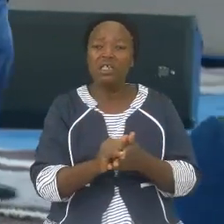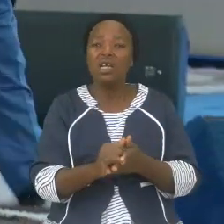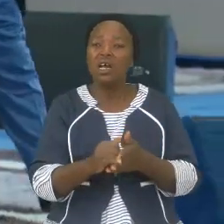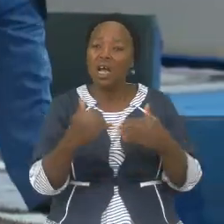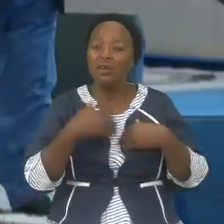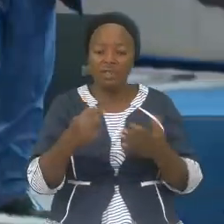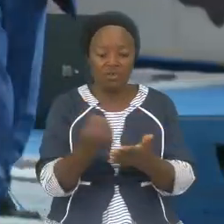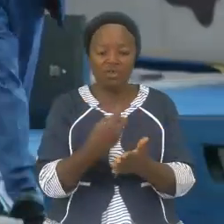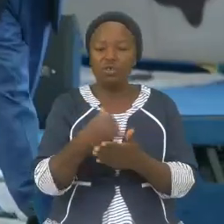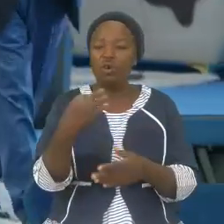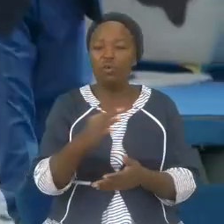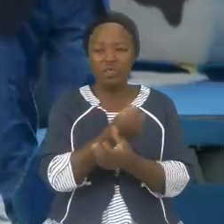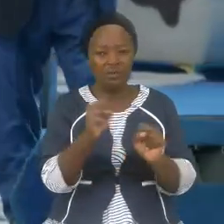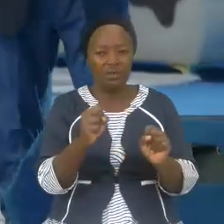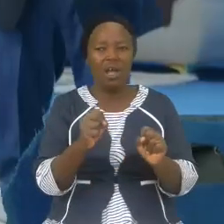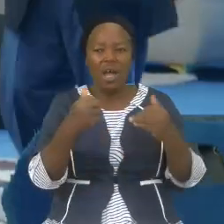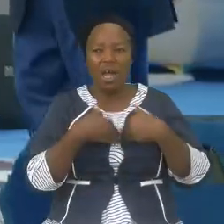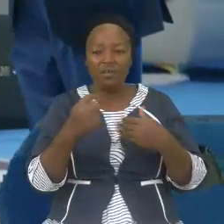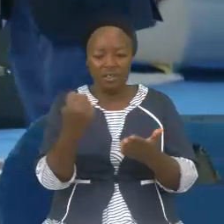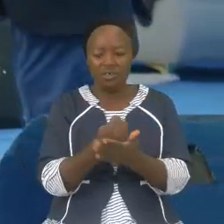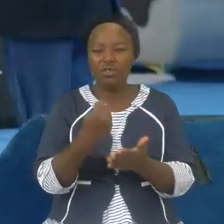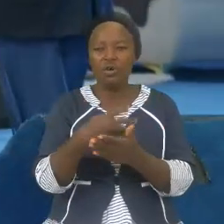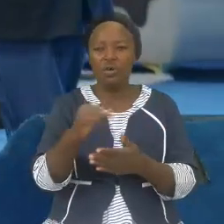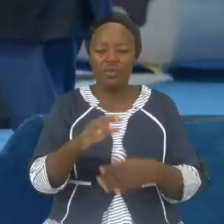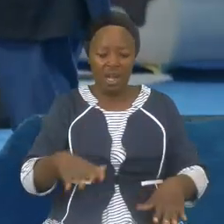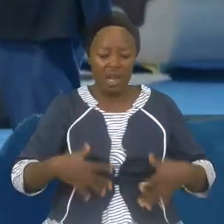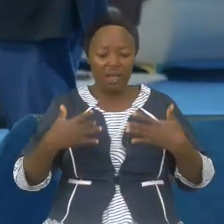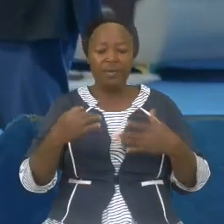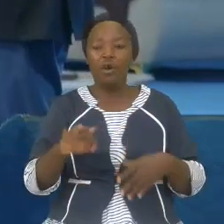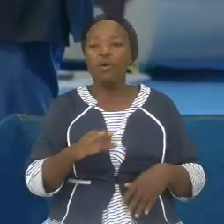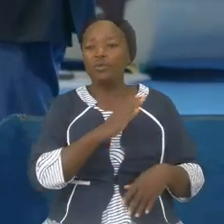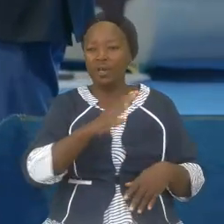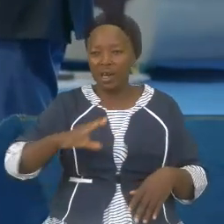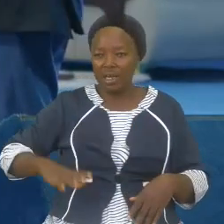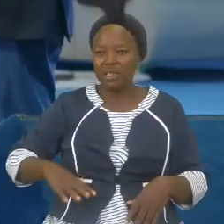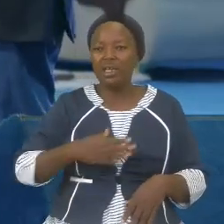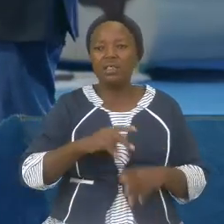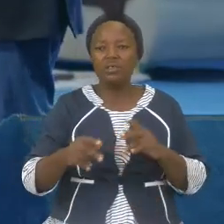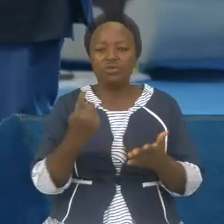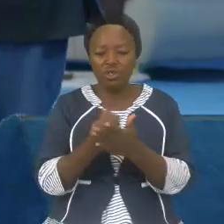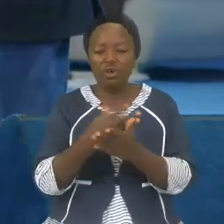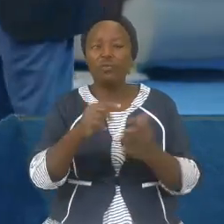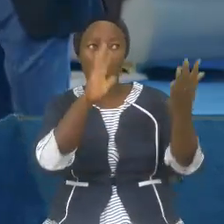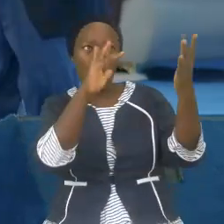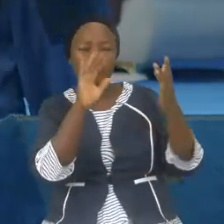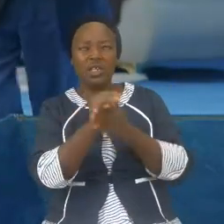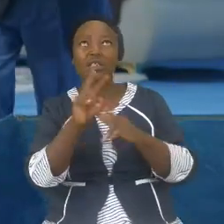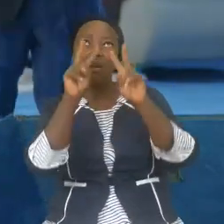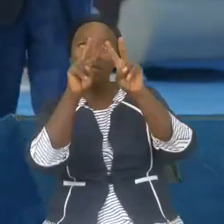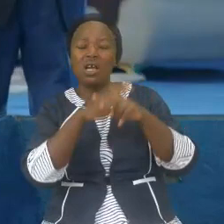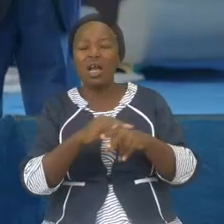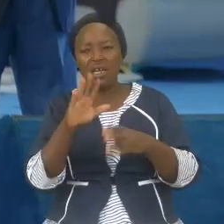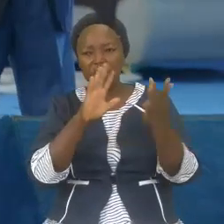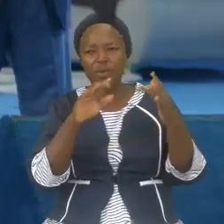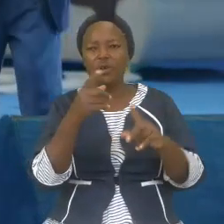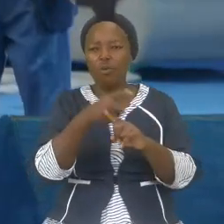salvation, the treasure of the life of Christ, the treasure of the hope that they're looking forward to when